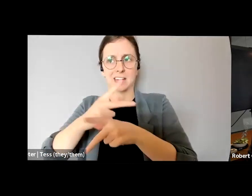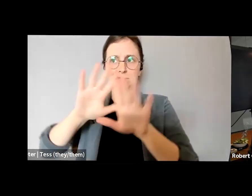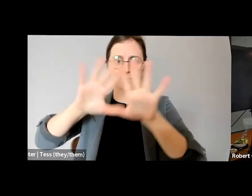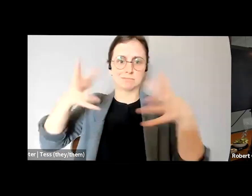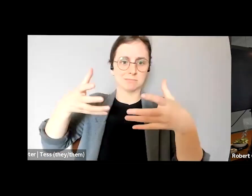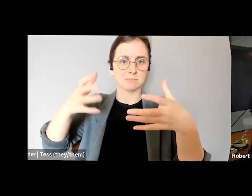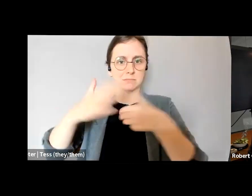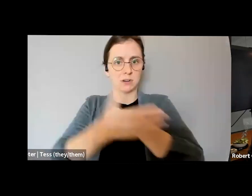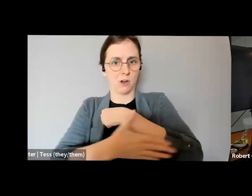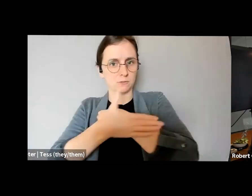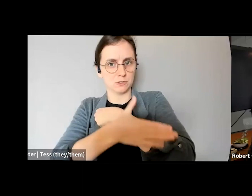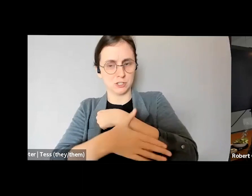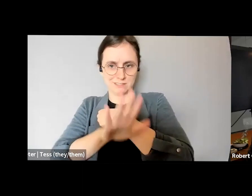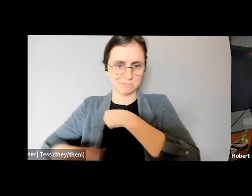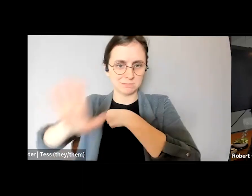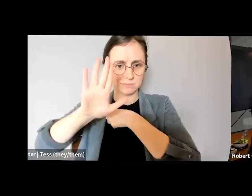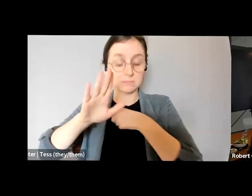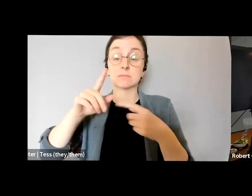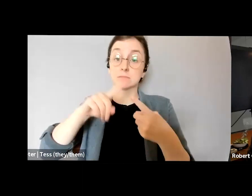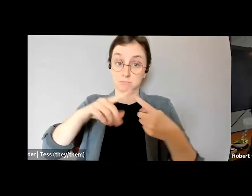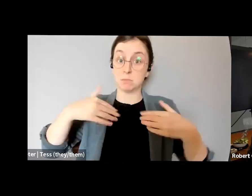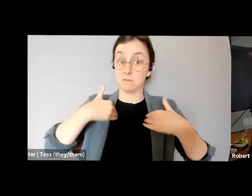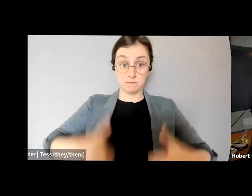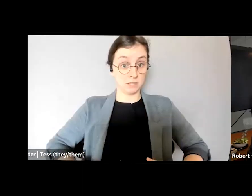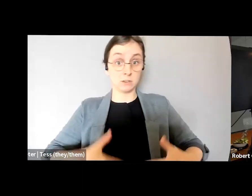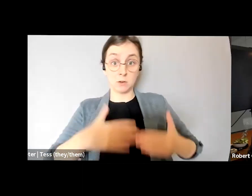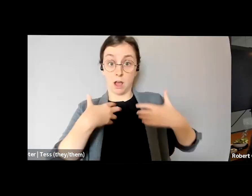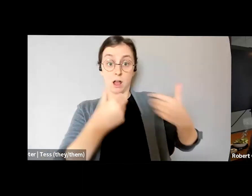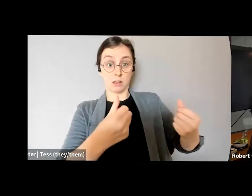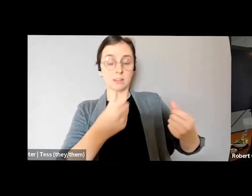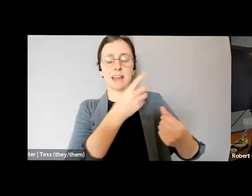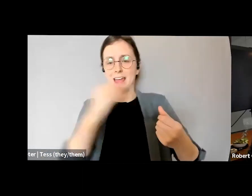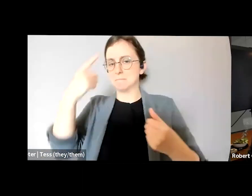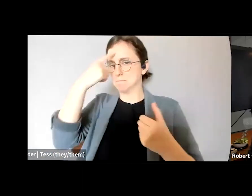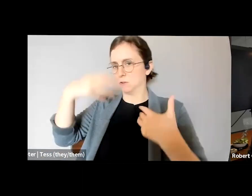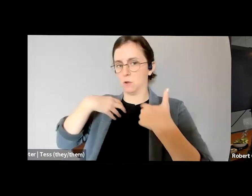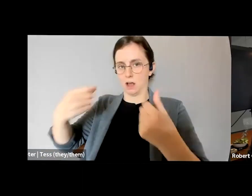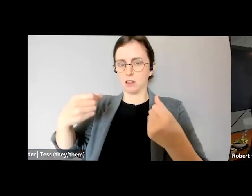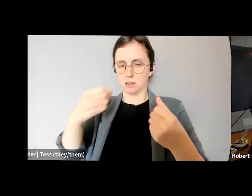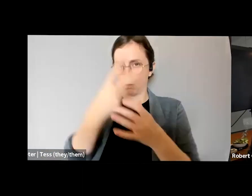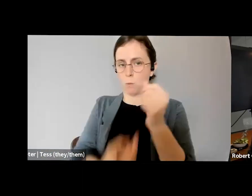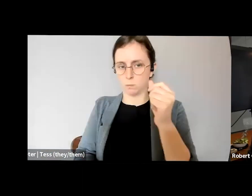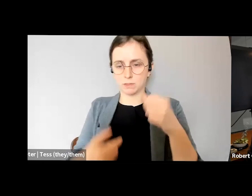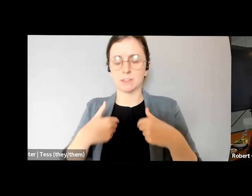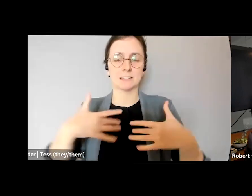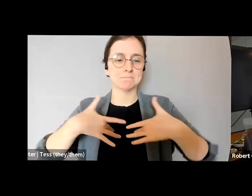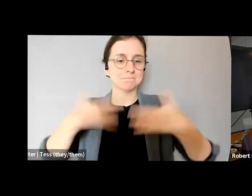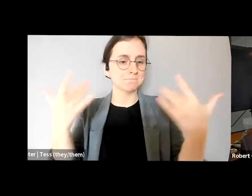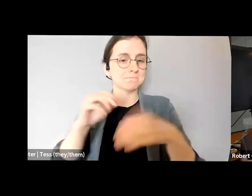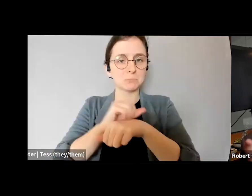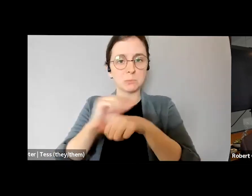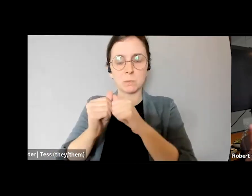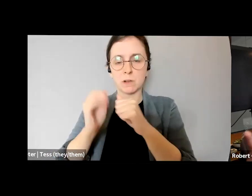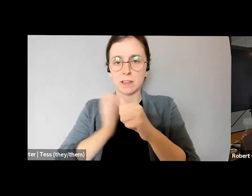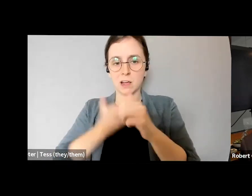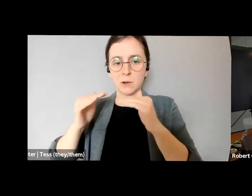both physical healthcare and mental health care. And in particular, I'm really happy to be working with our colleagues at SAMHSA to